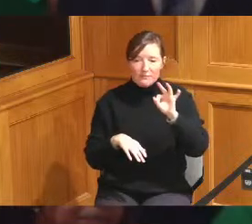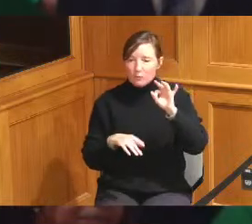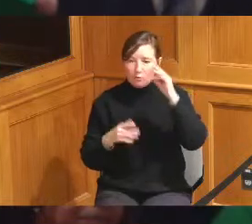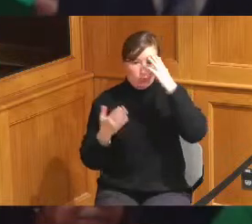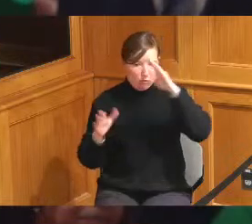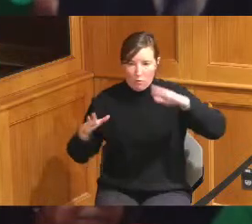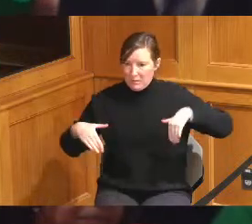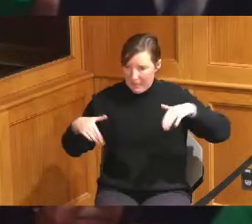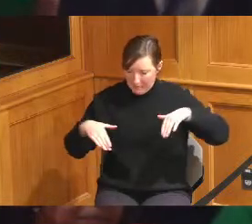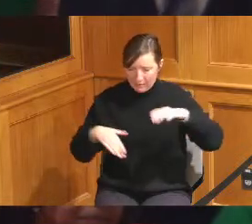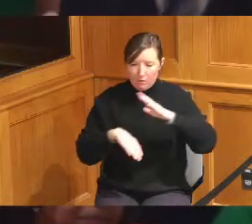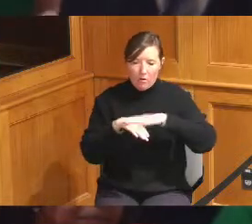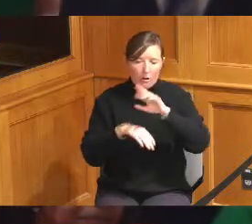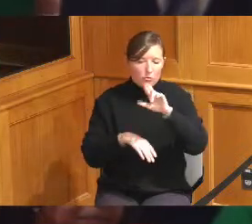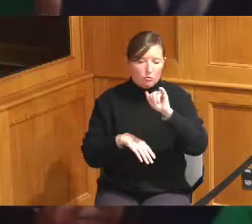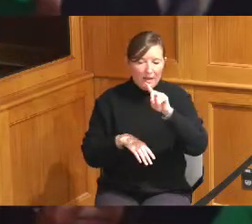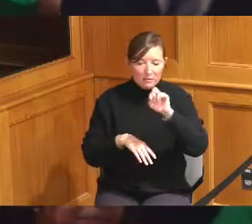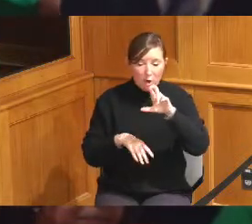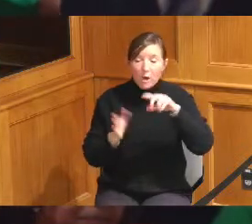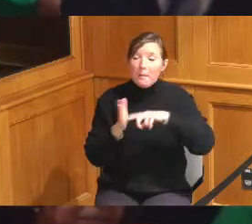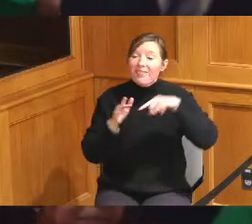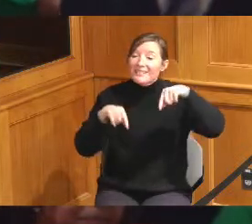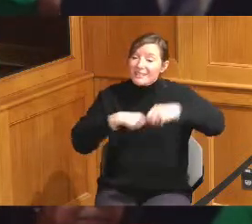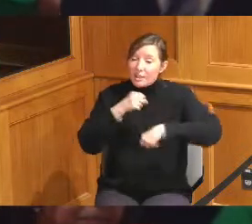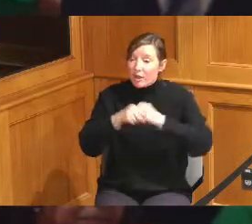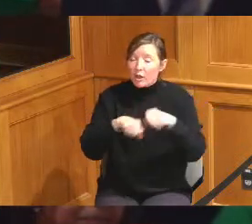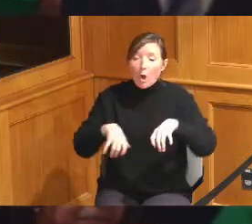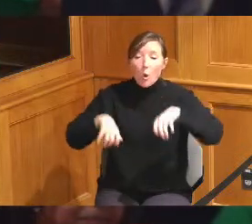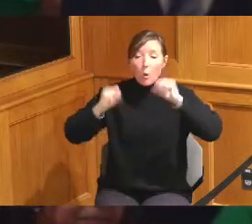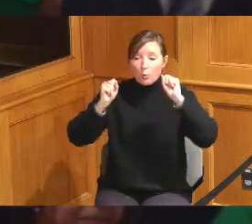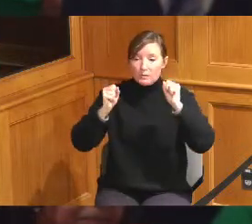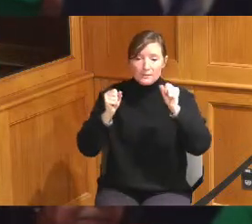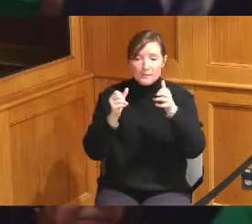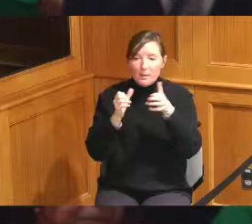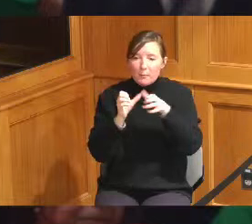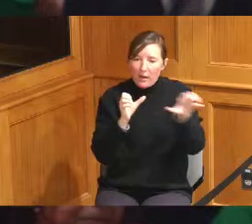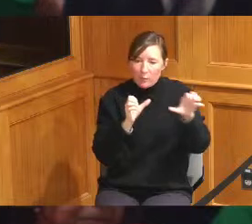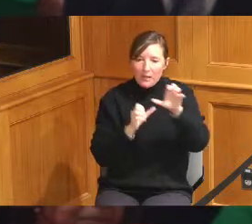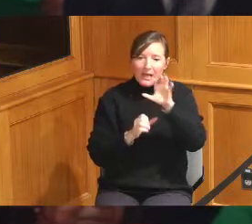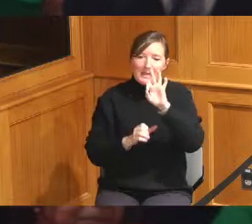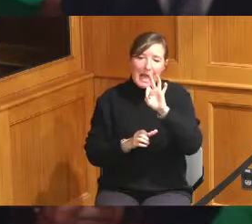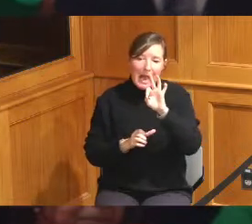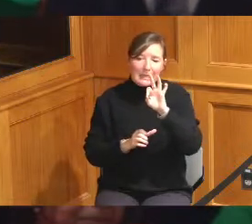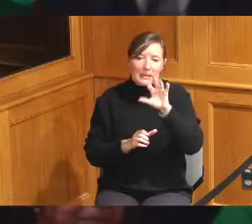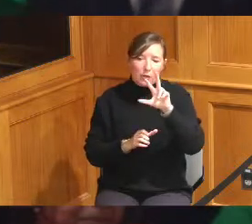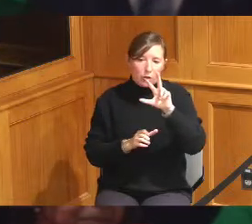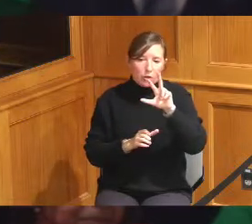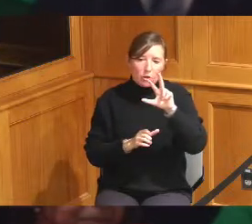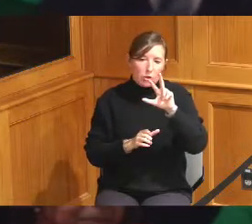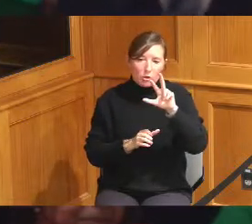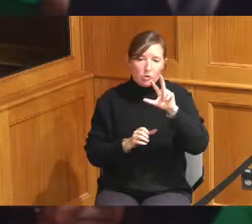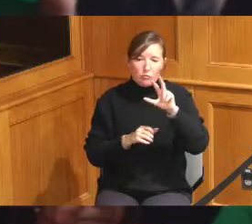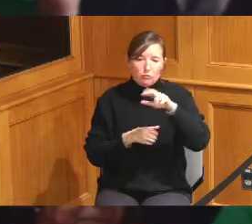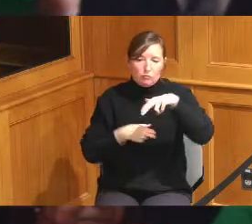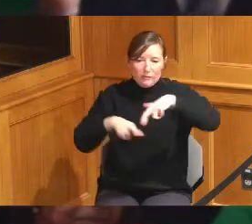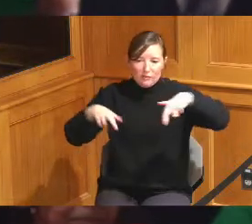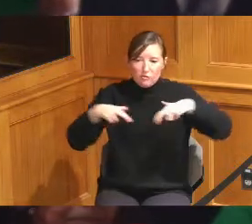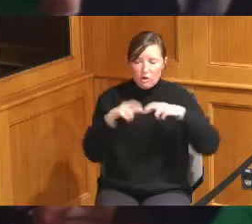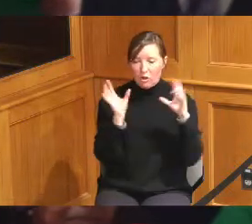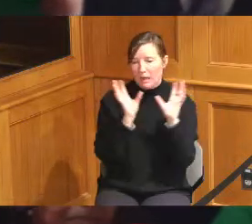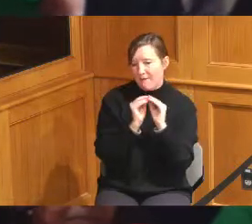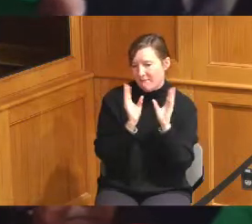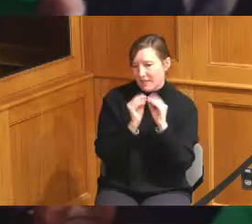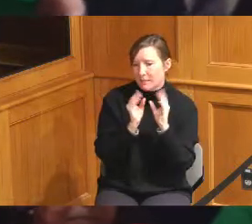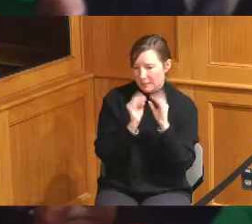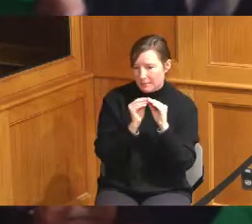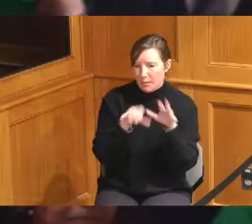radar. But this year, we're actually hosting our Great Lakes, our 93rd Great Lakes Regional Conference. And